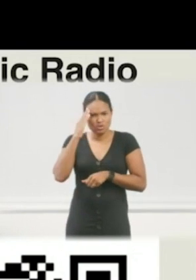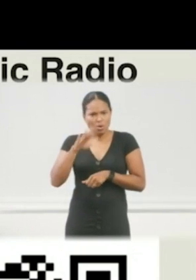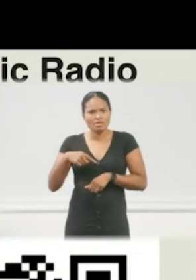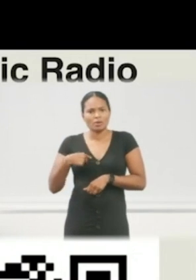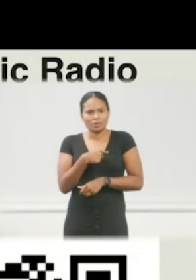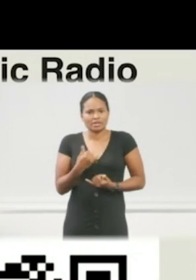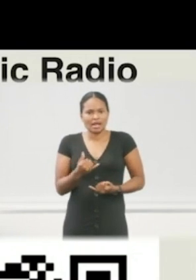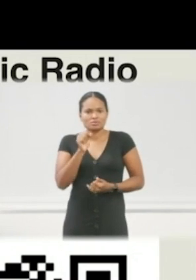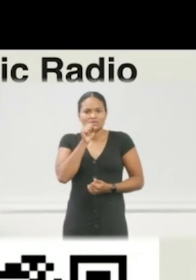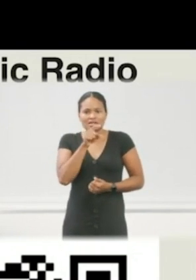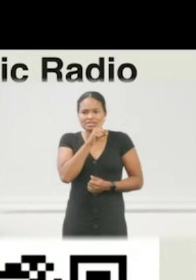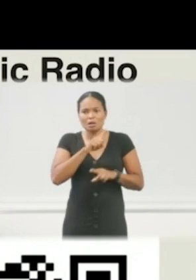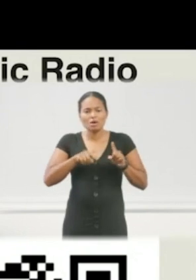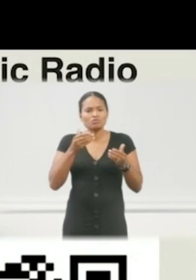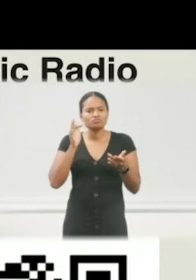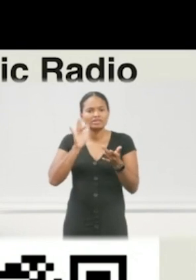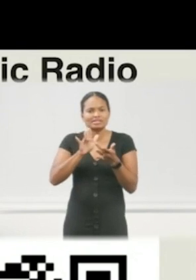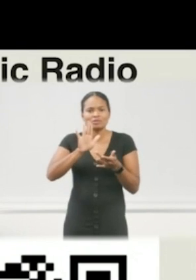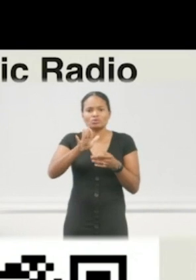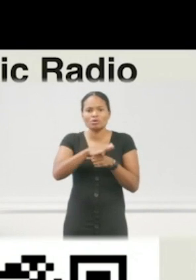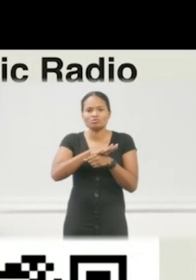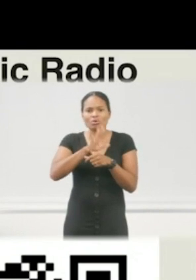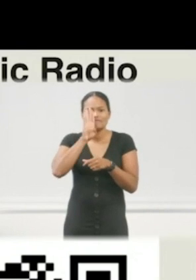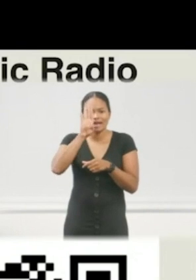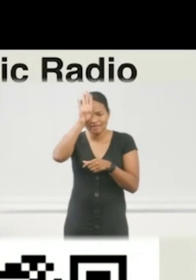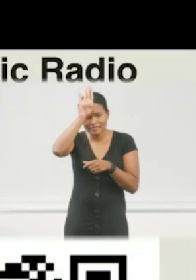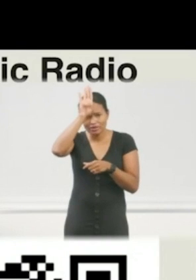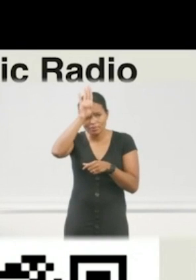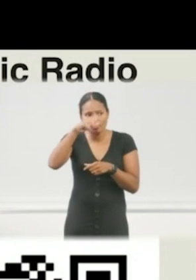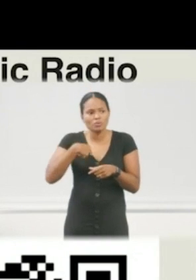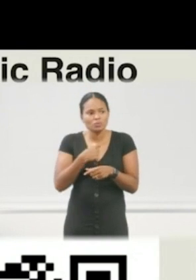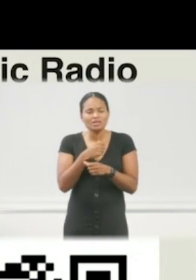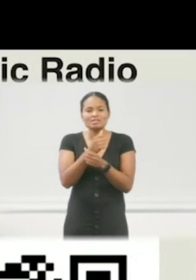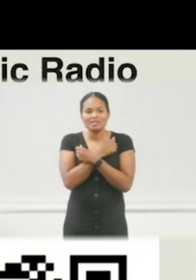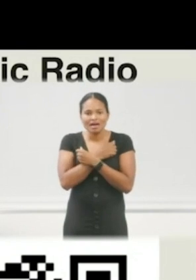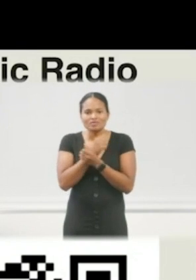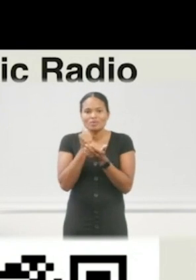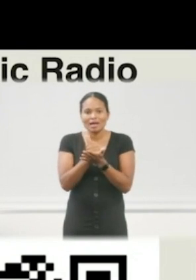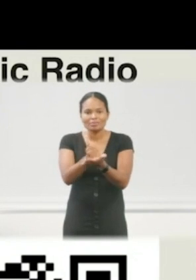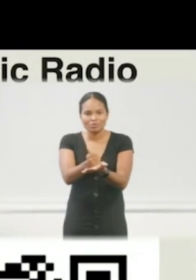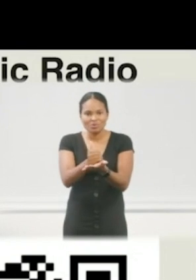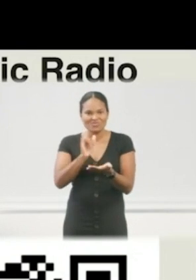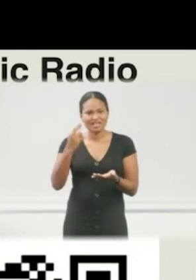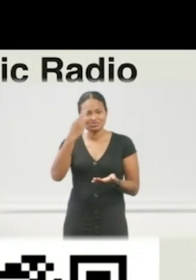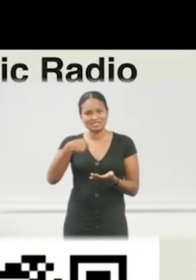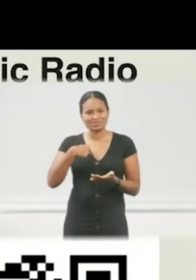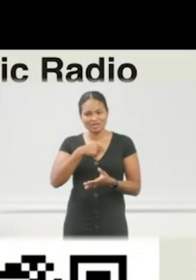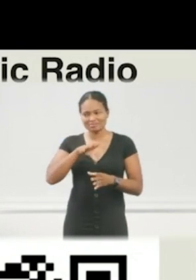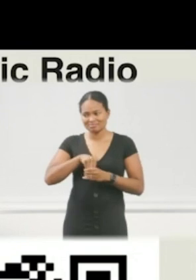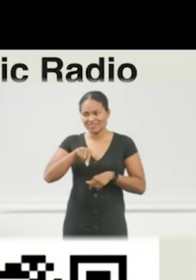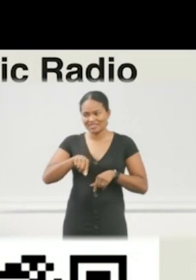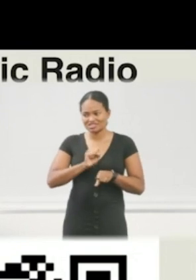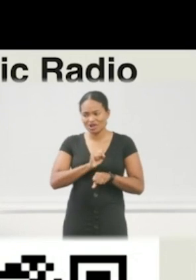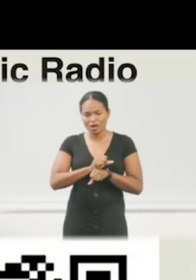fire departments. We love helping. That's why we do this. We want to help you. We want to provide you with